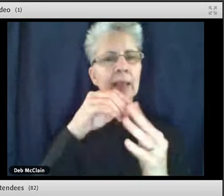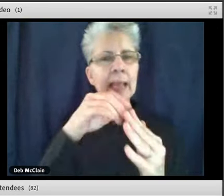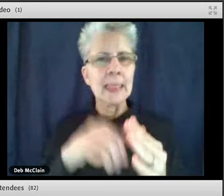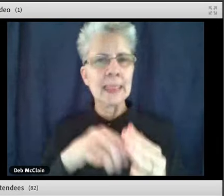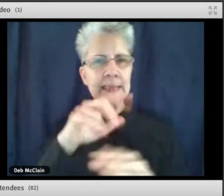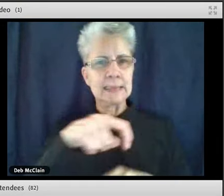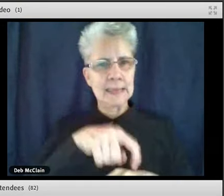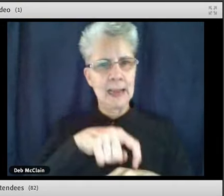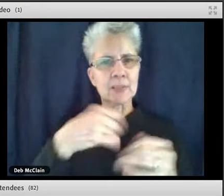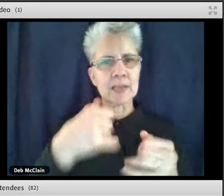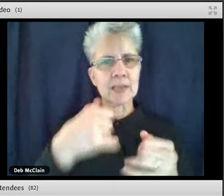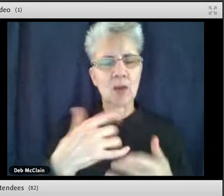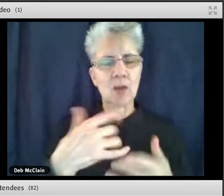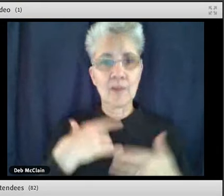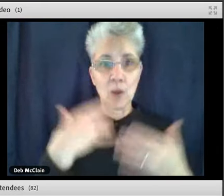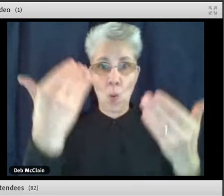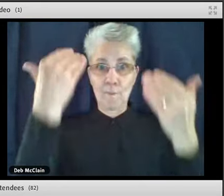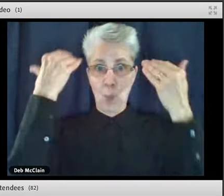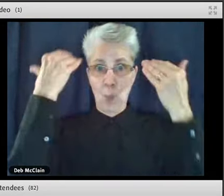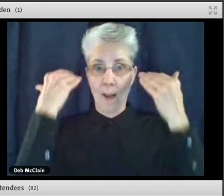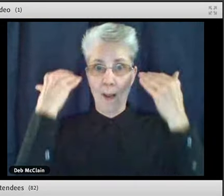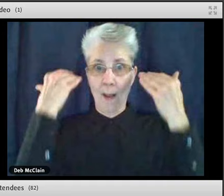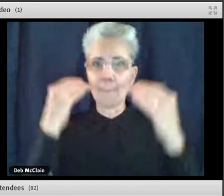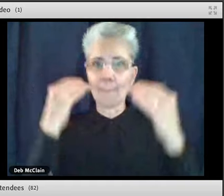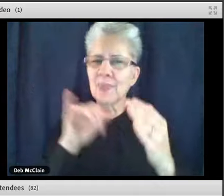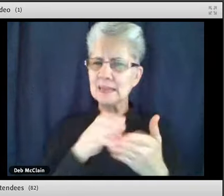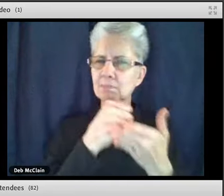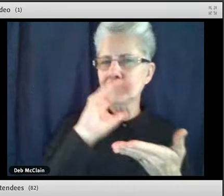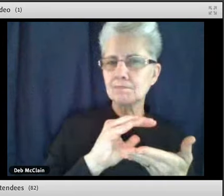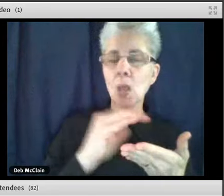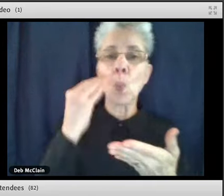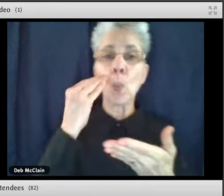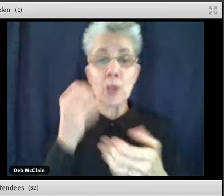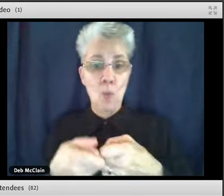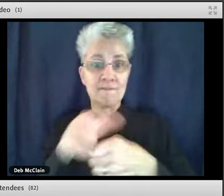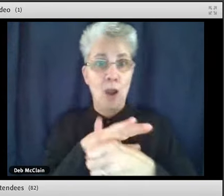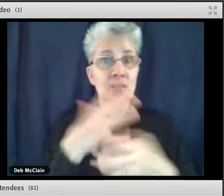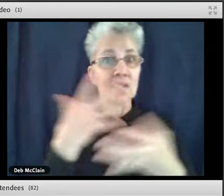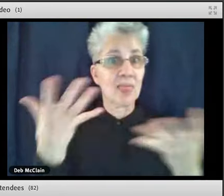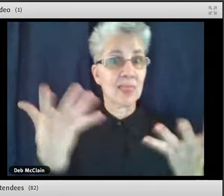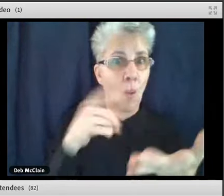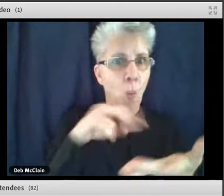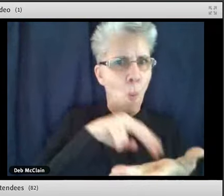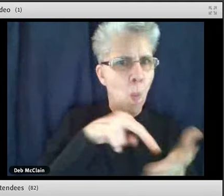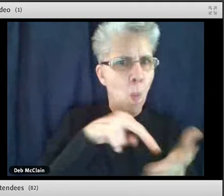7th. So we know what it is. We have a test to detect it since January 13th.